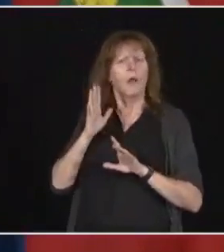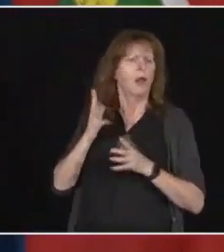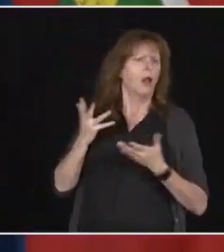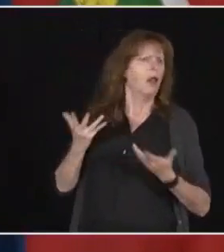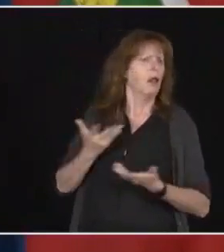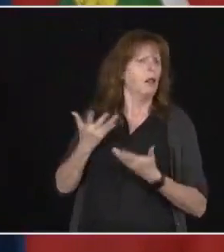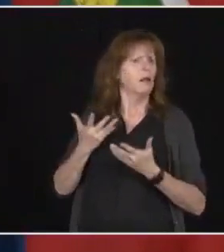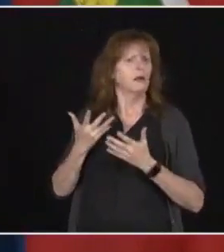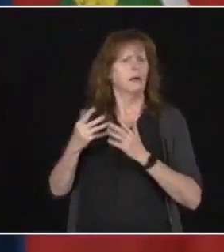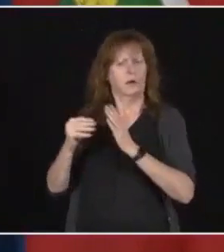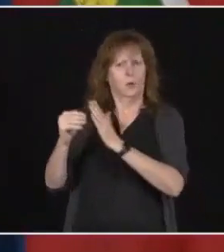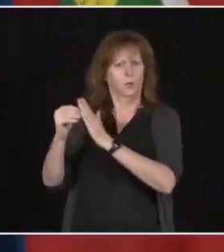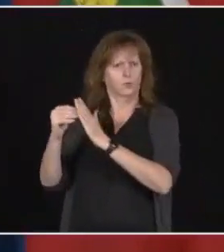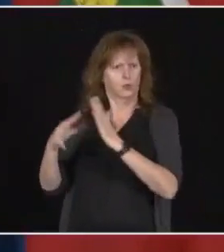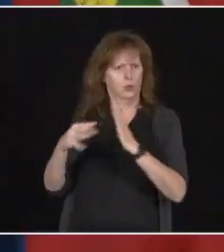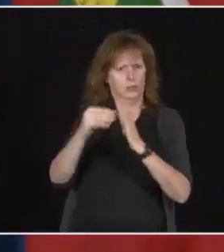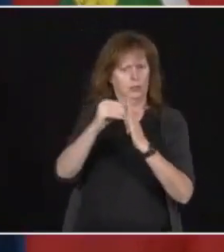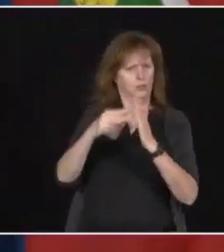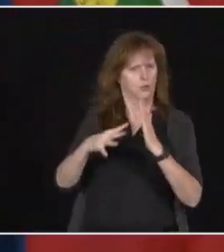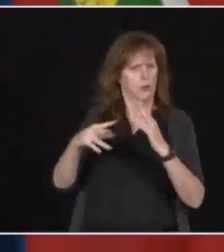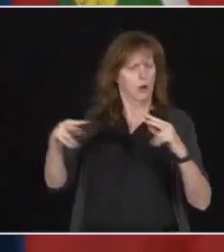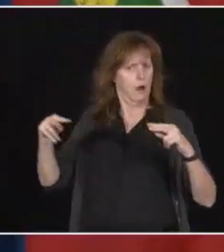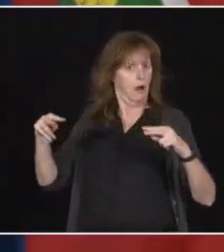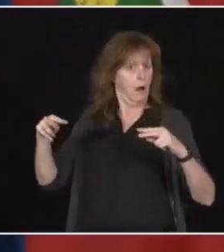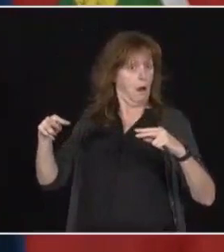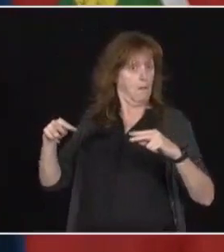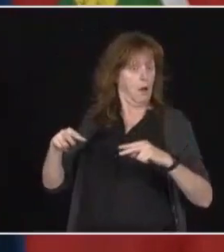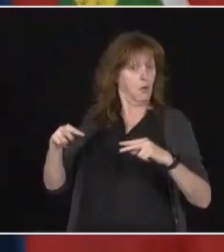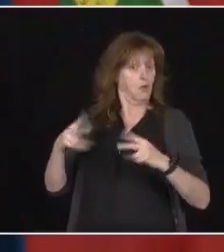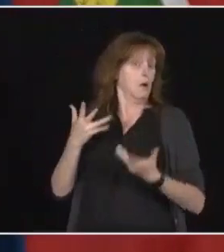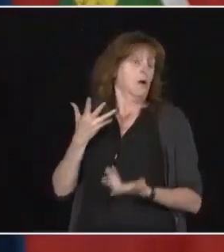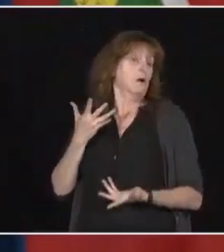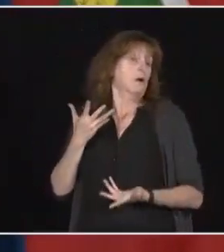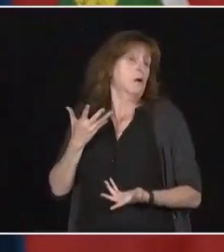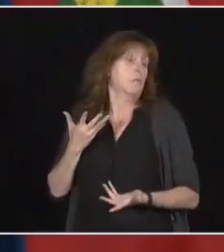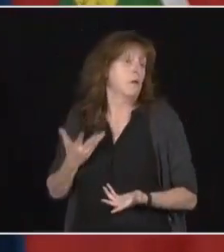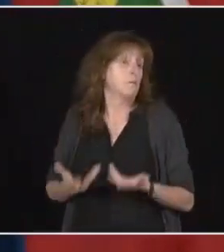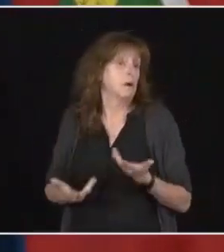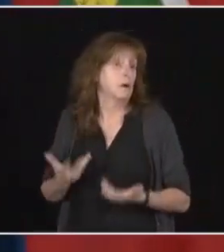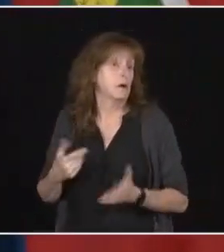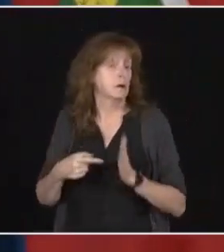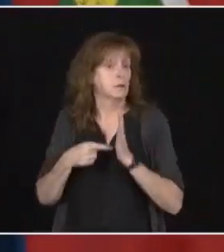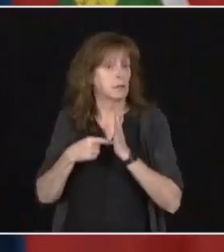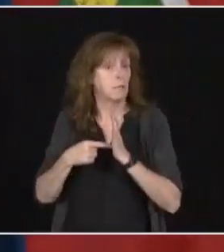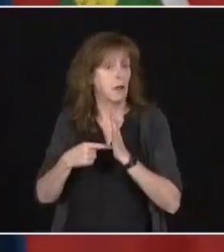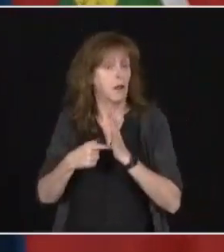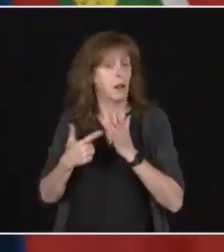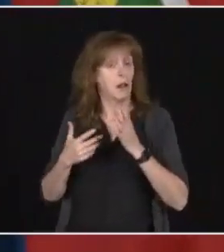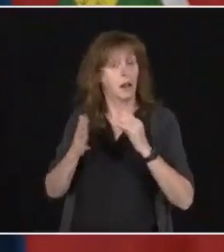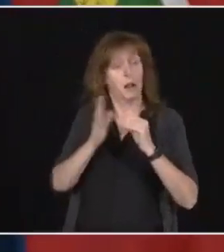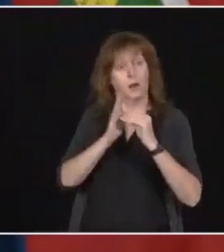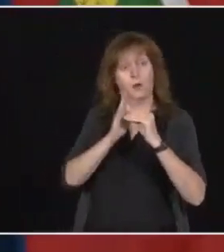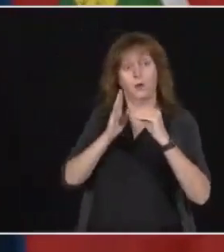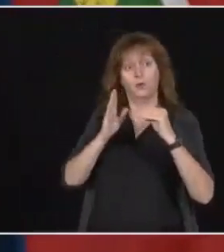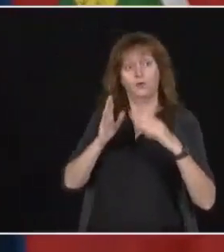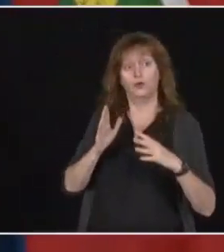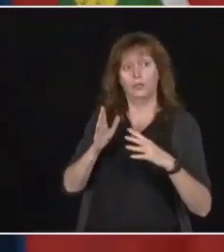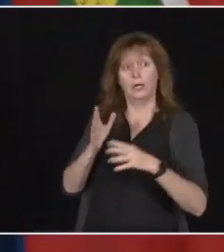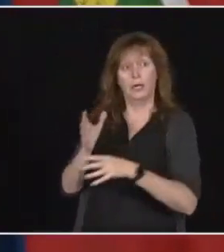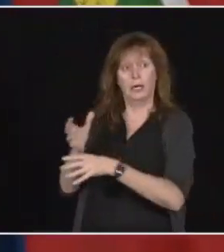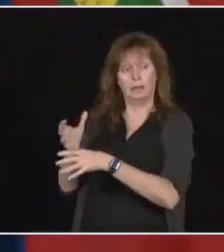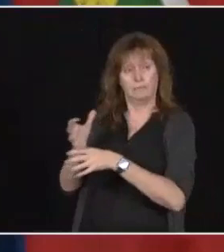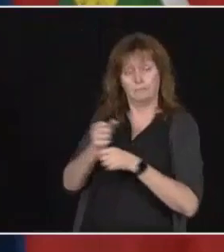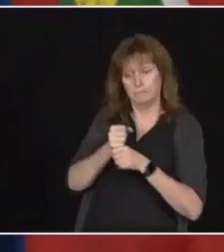that is students who would receive some form of course content or whether it be volunteers or workers within